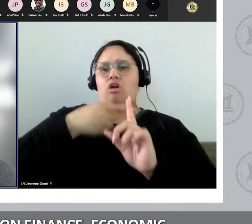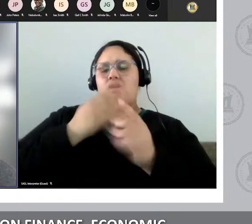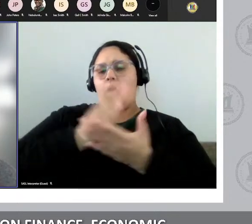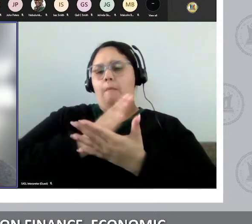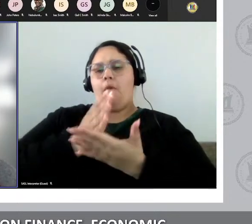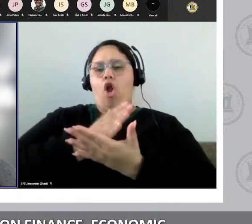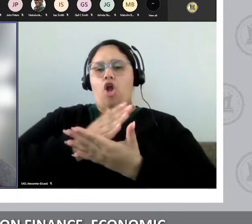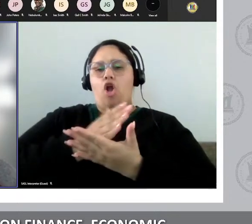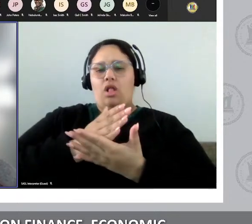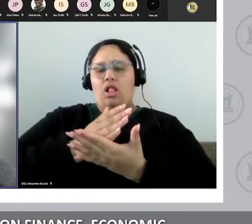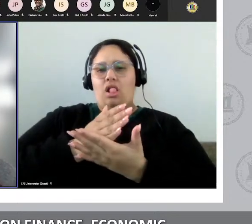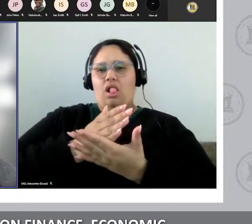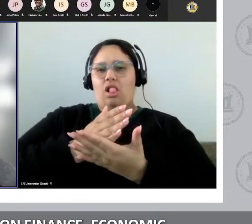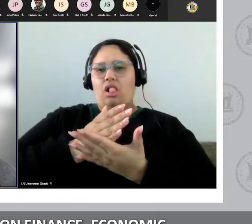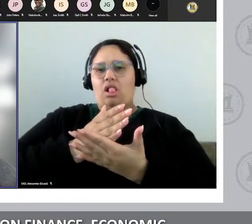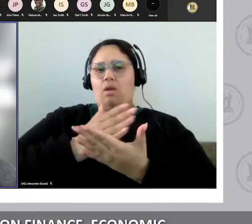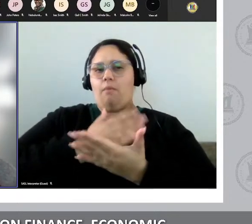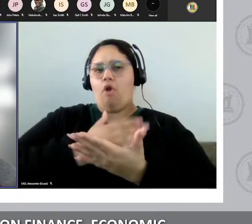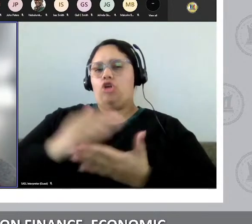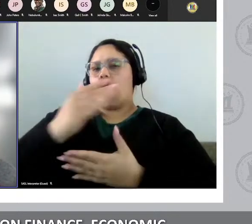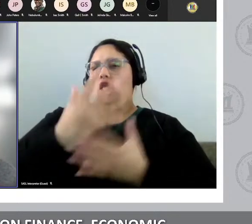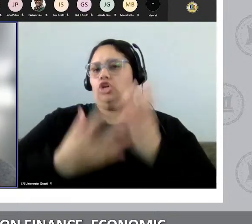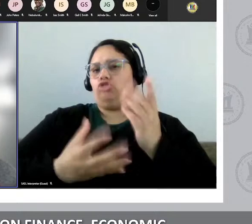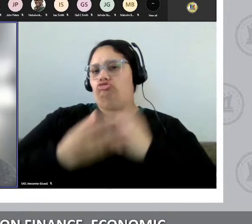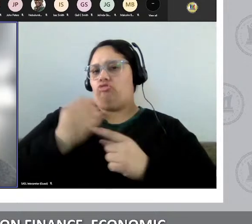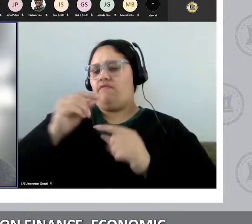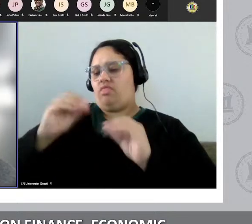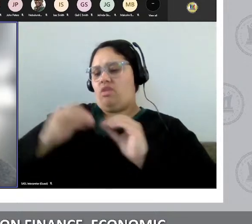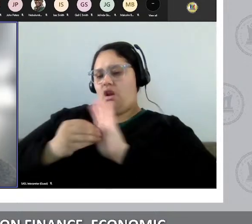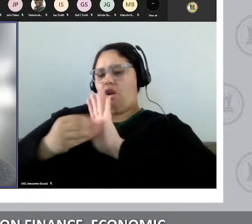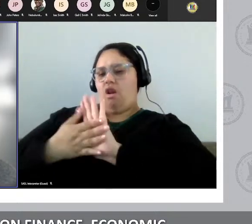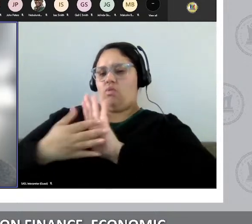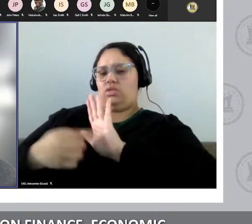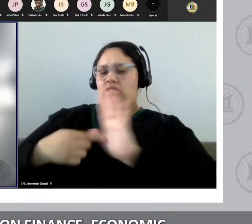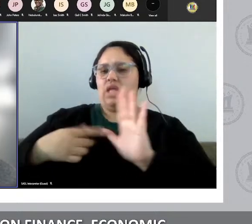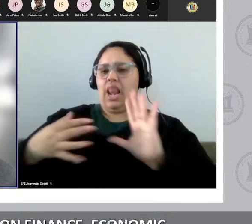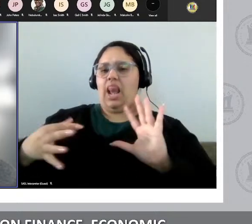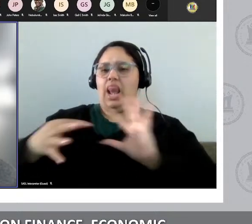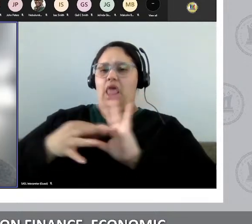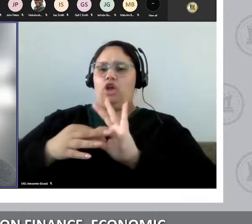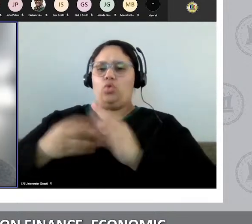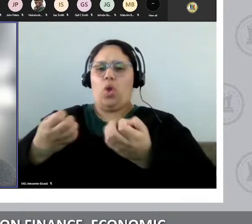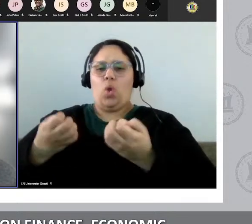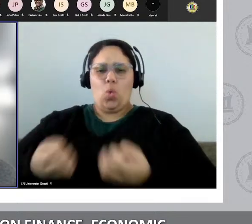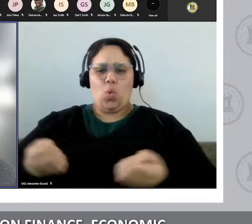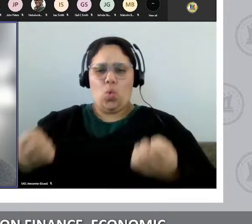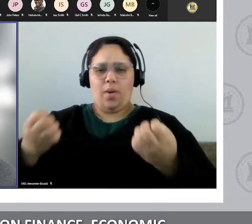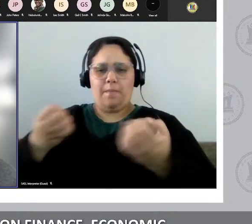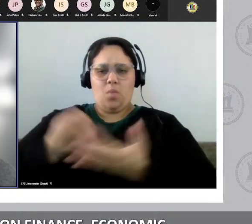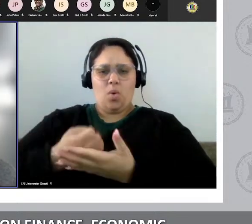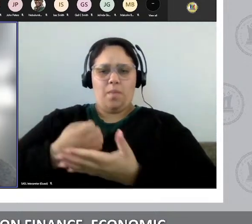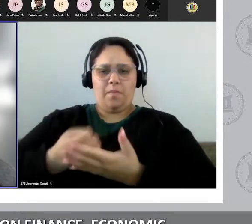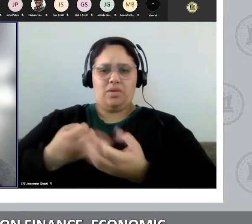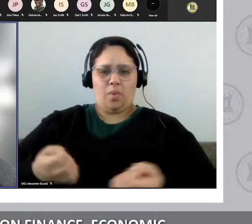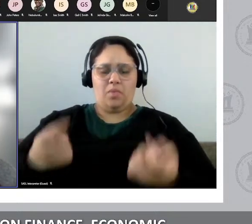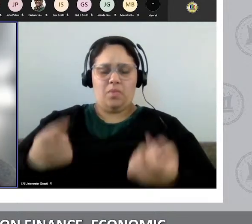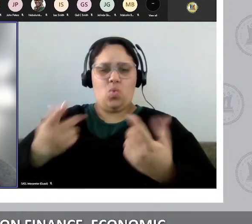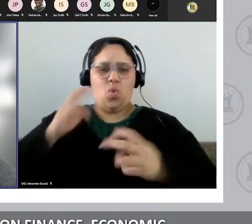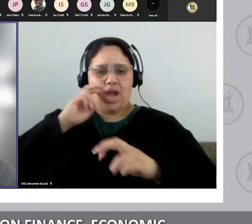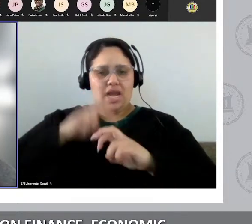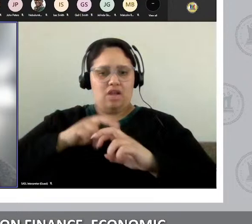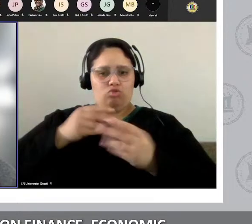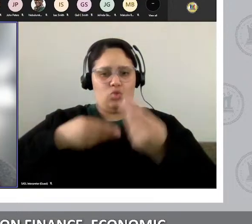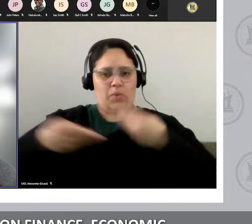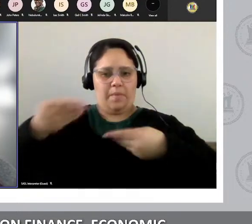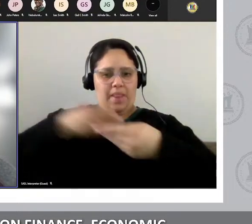partially achieved, and the note was that it related to equipment that was still ongoing or needed to be replaced. If we could get more